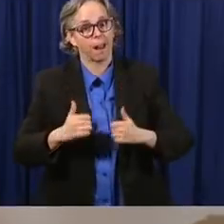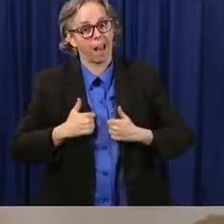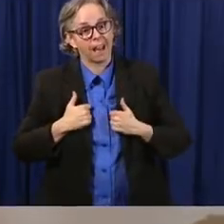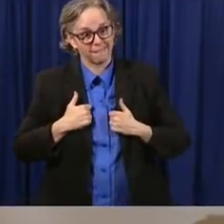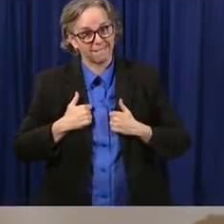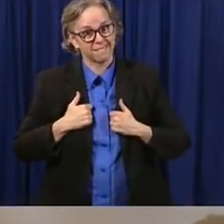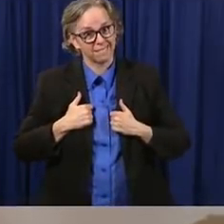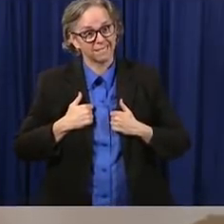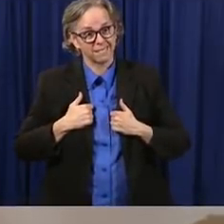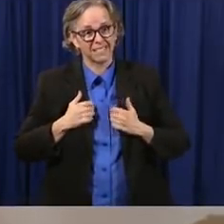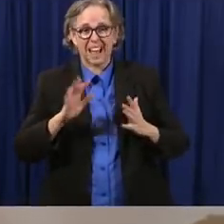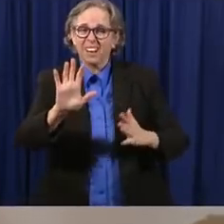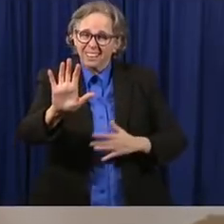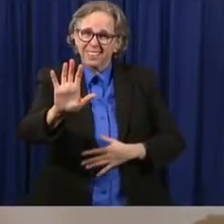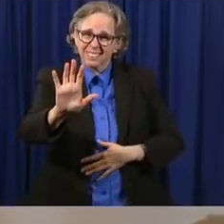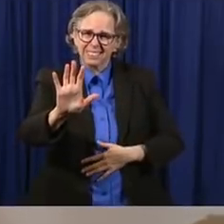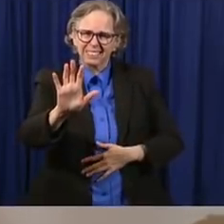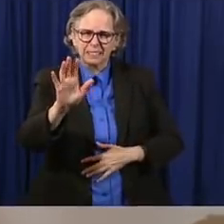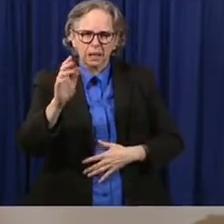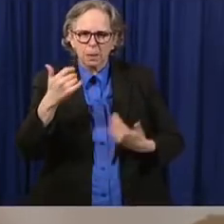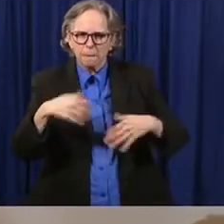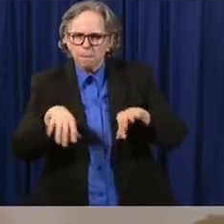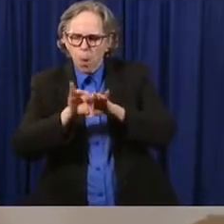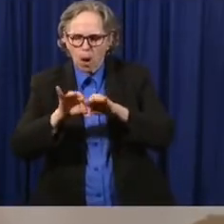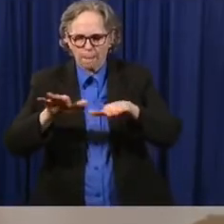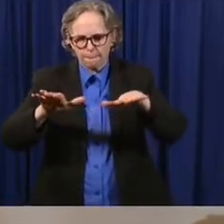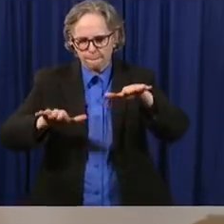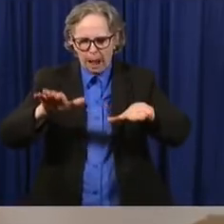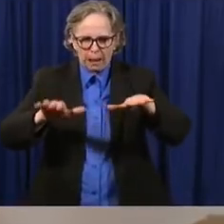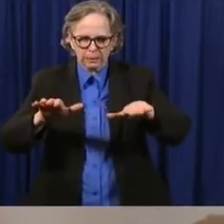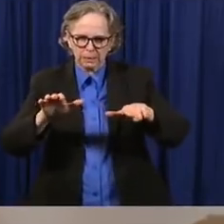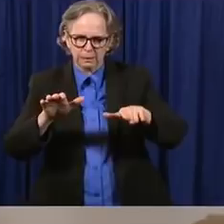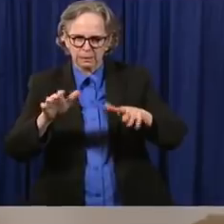that. So I think it's always a balance. I don't think there's any